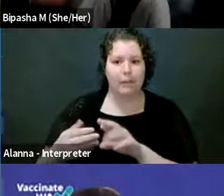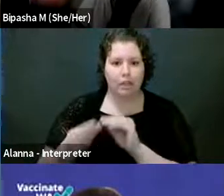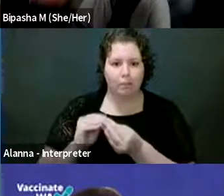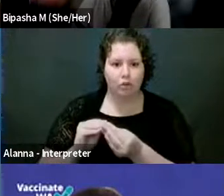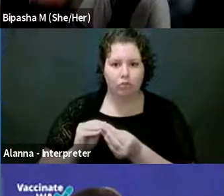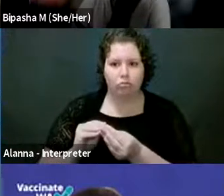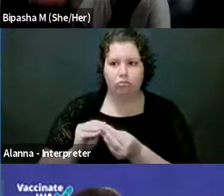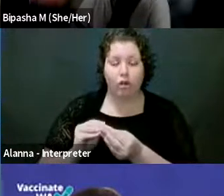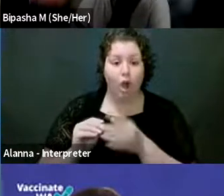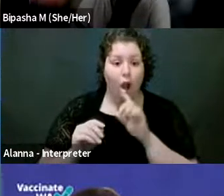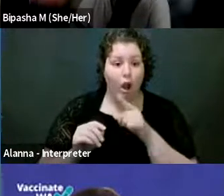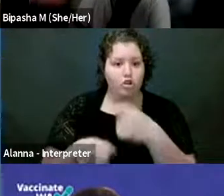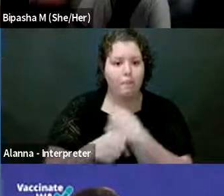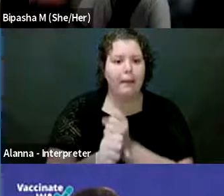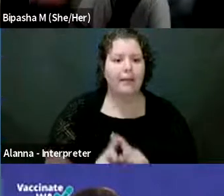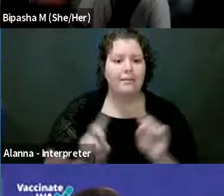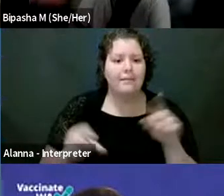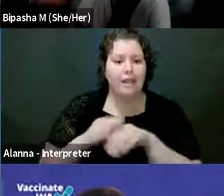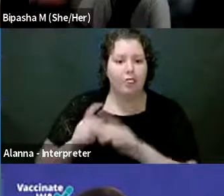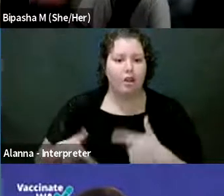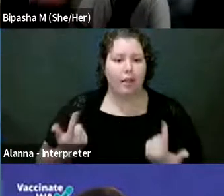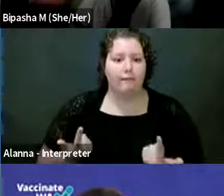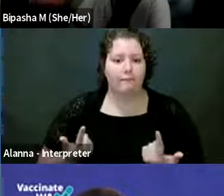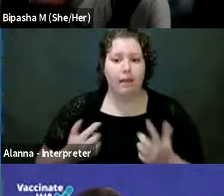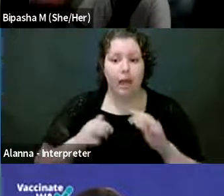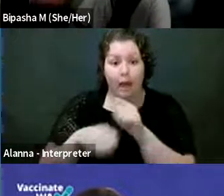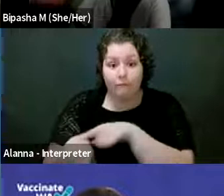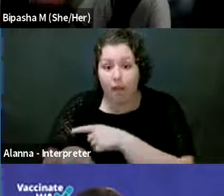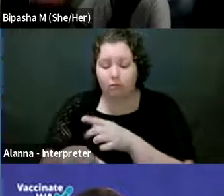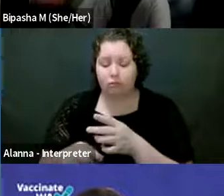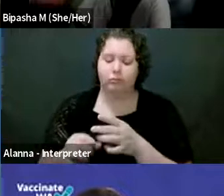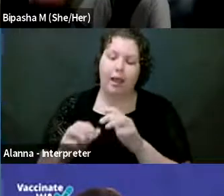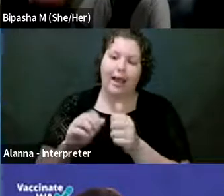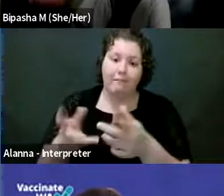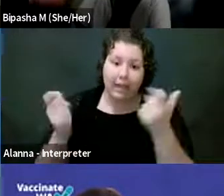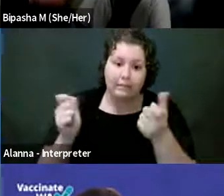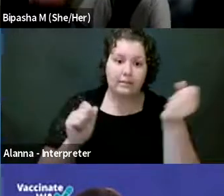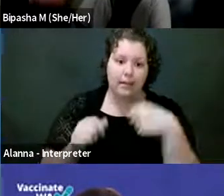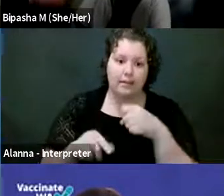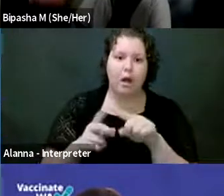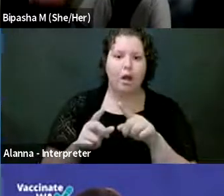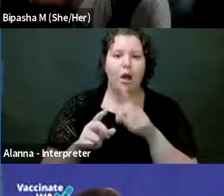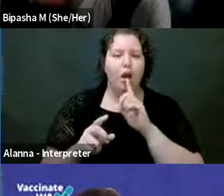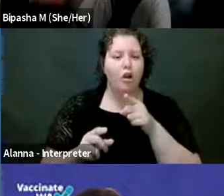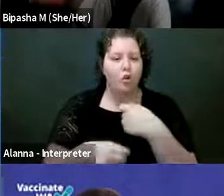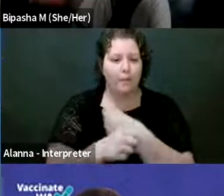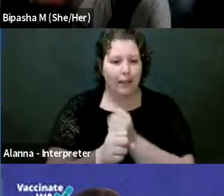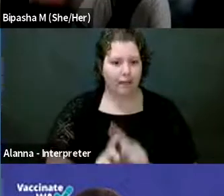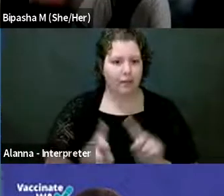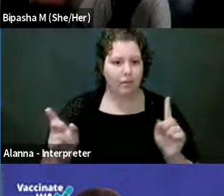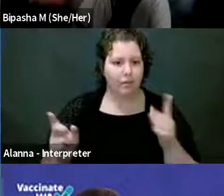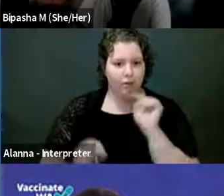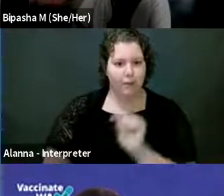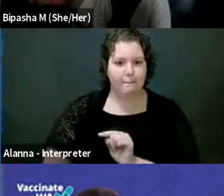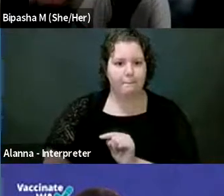how fast, but also is there a difference being made in people's lives? And to ask people receiving services